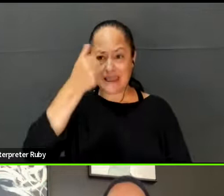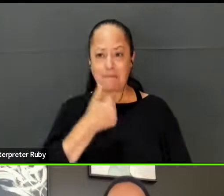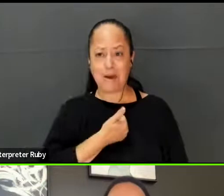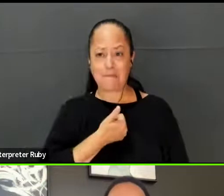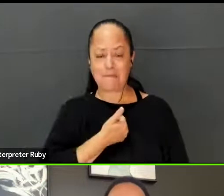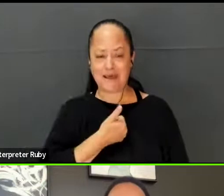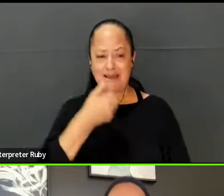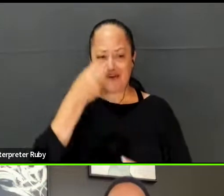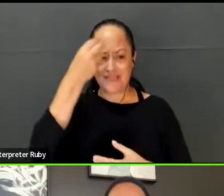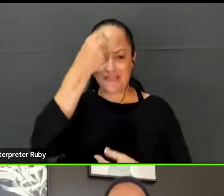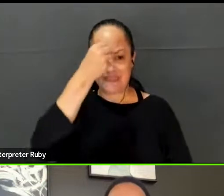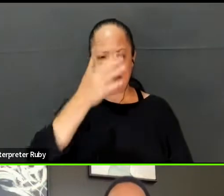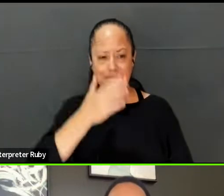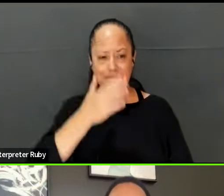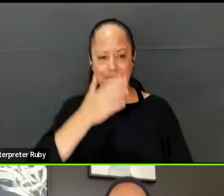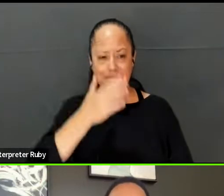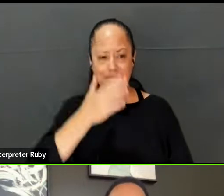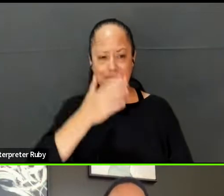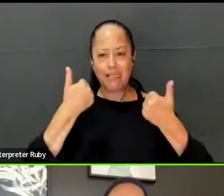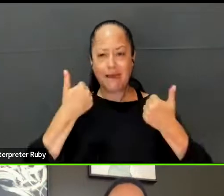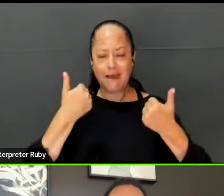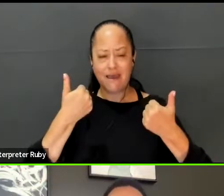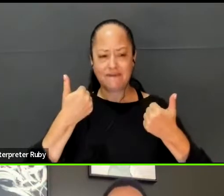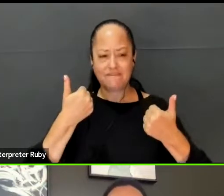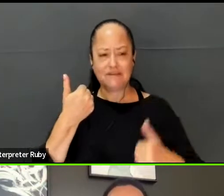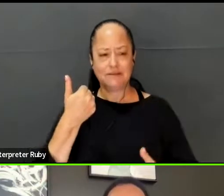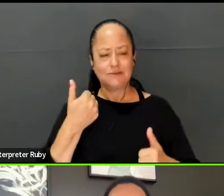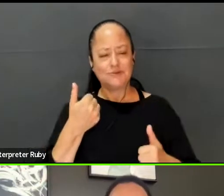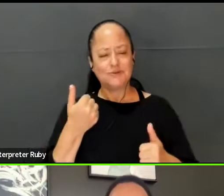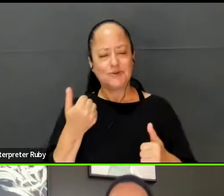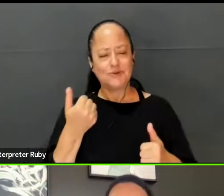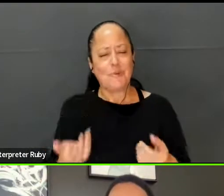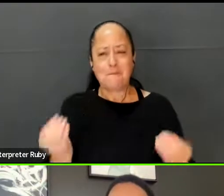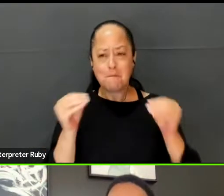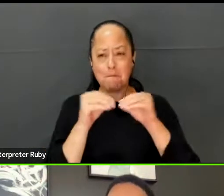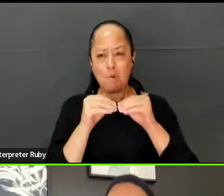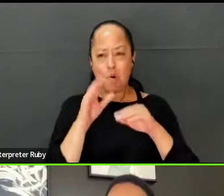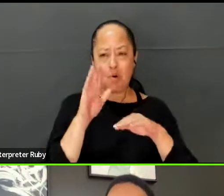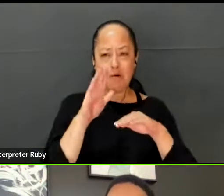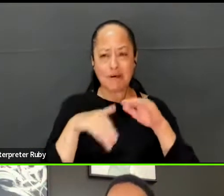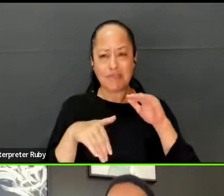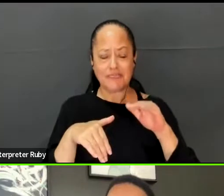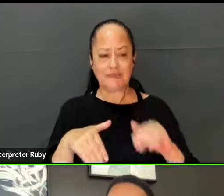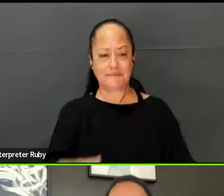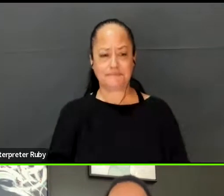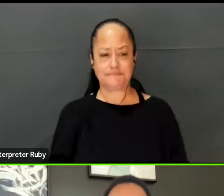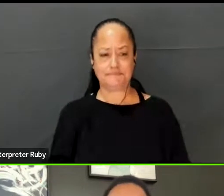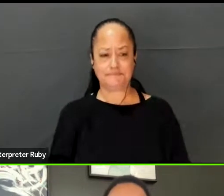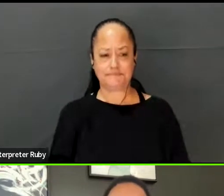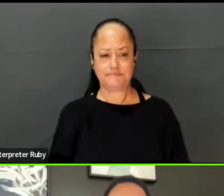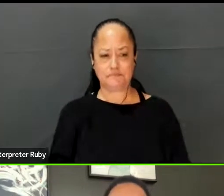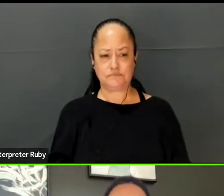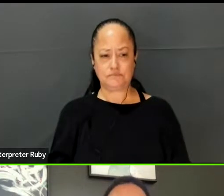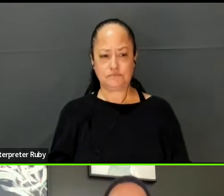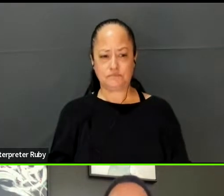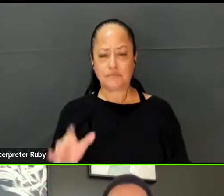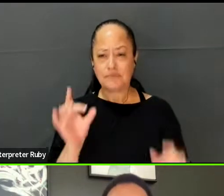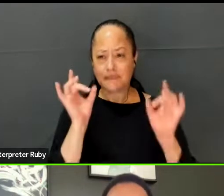think about my life as being so much more than the